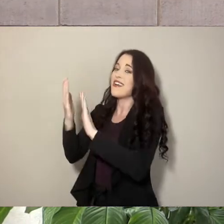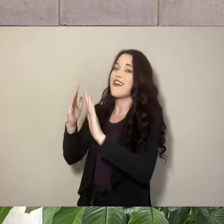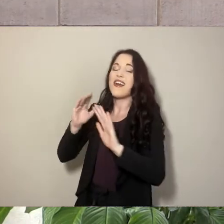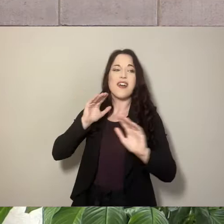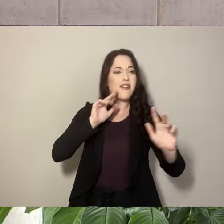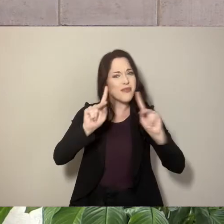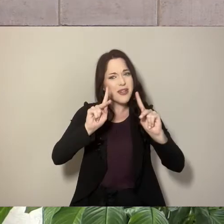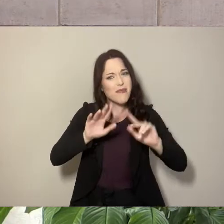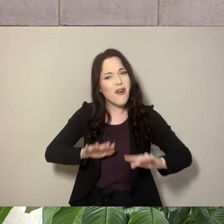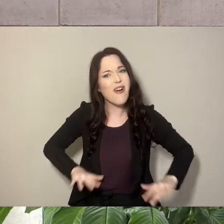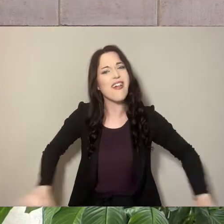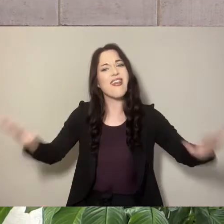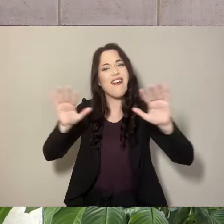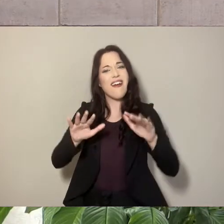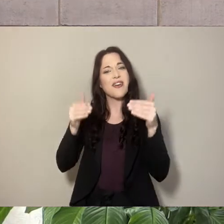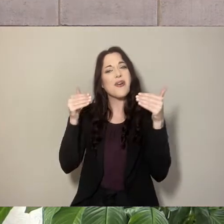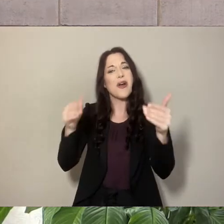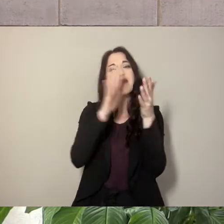let all the people praise God now.